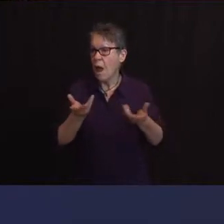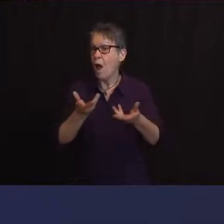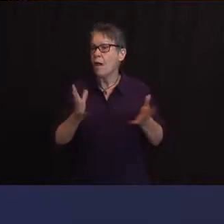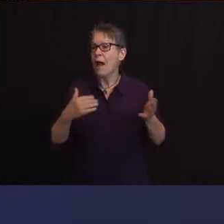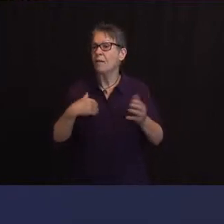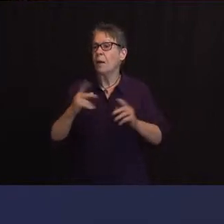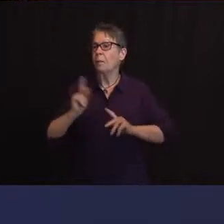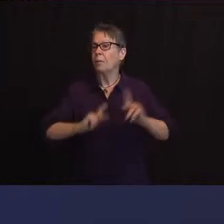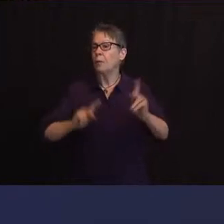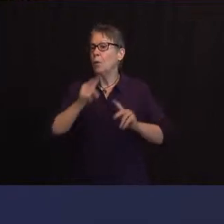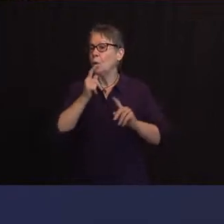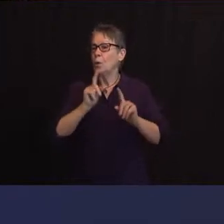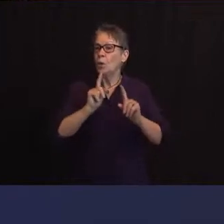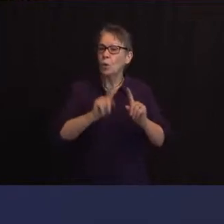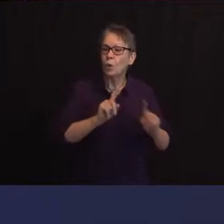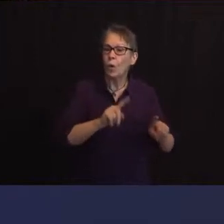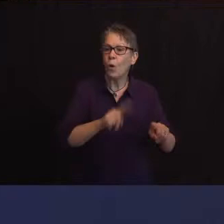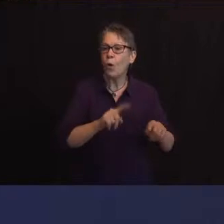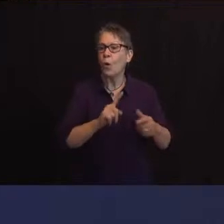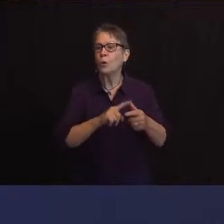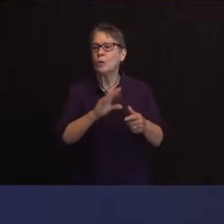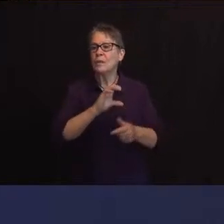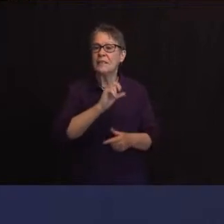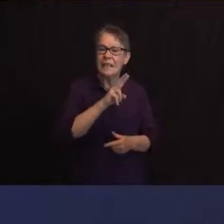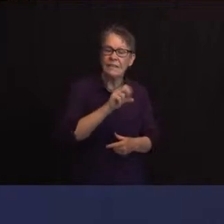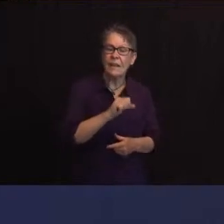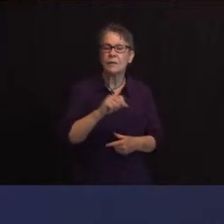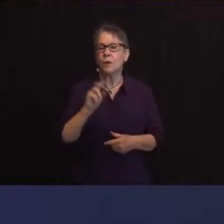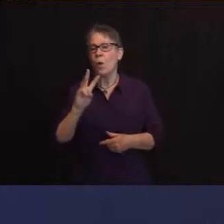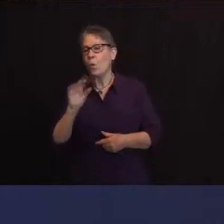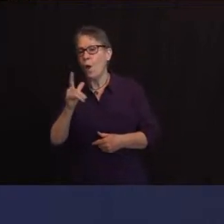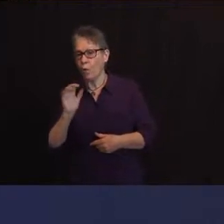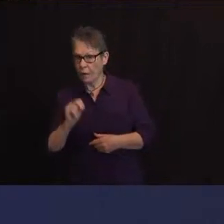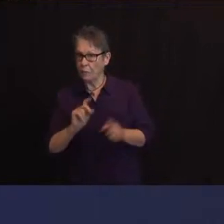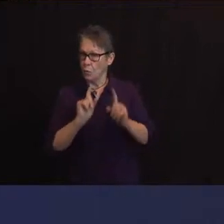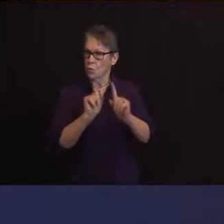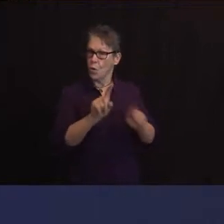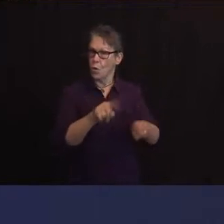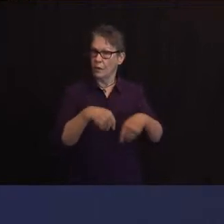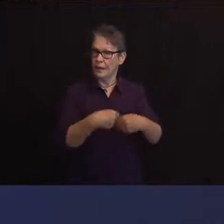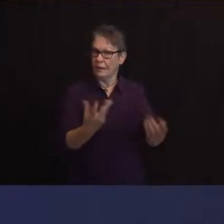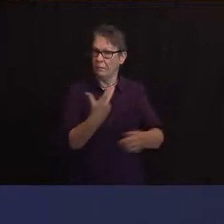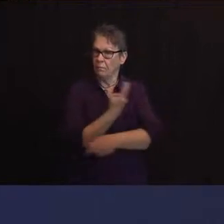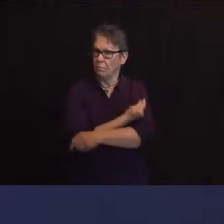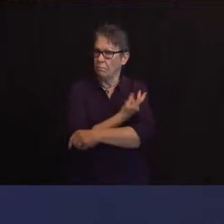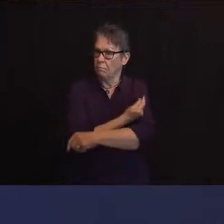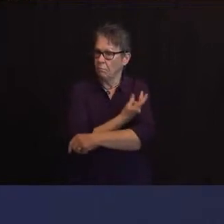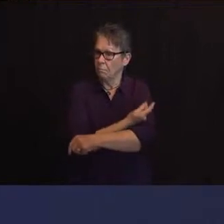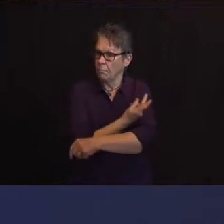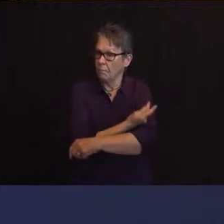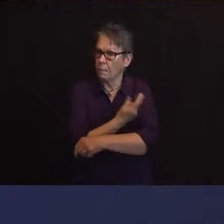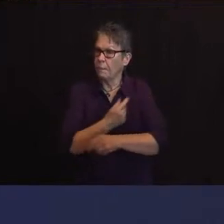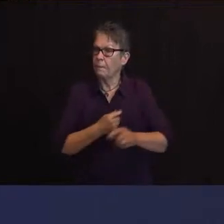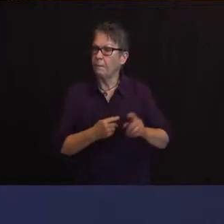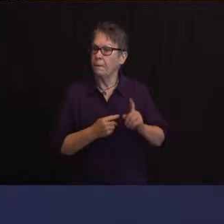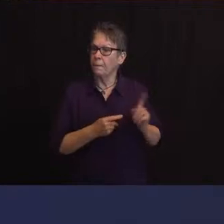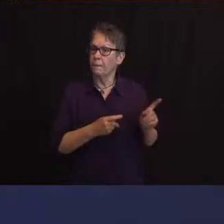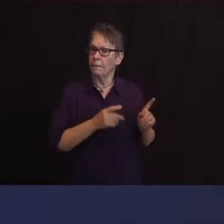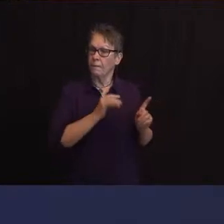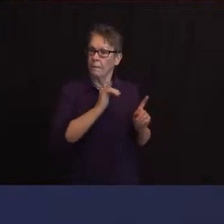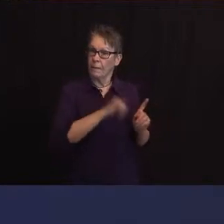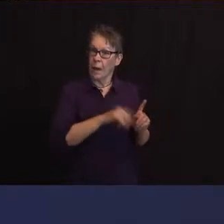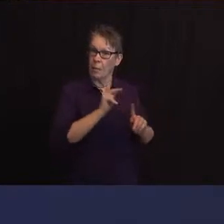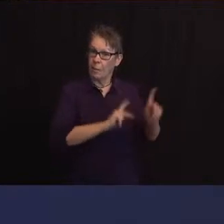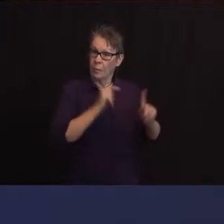month are not getting vaccinated, and the facility says they were told the pharmacies would not come in until at least 10 new residents or staff